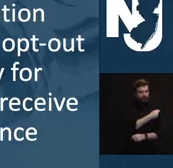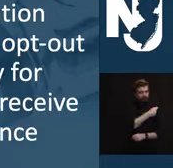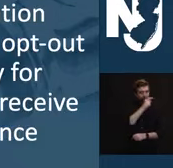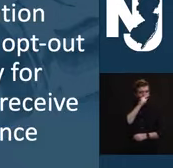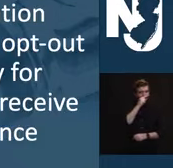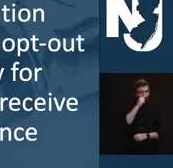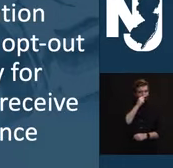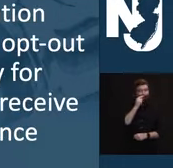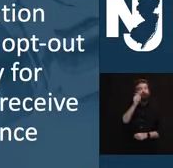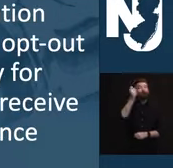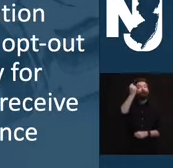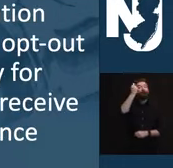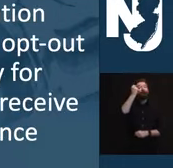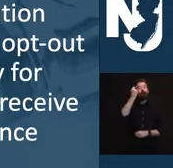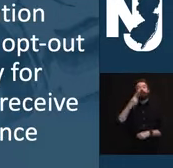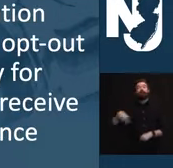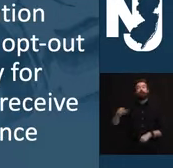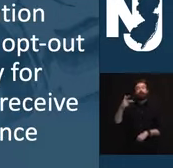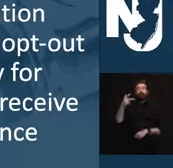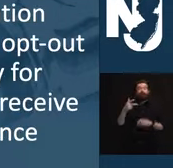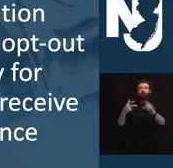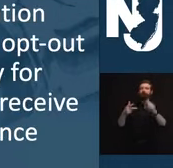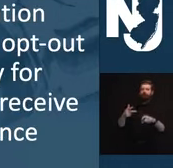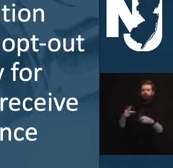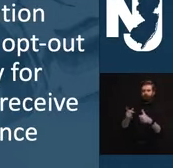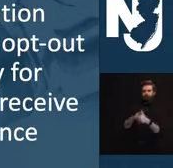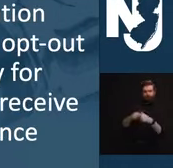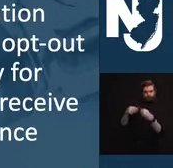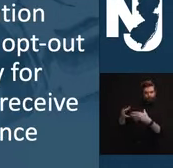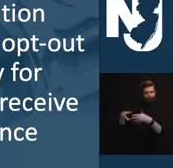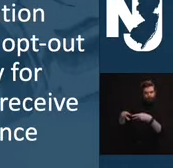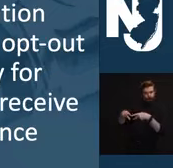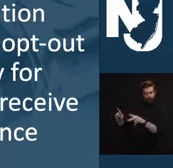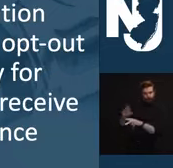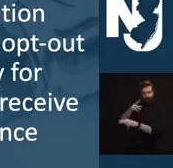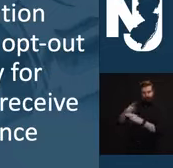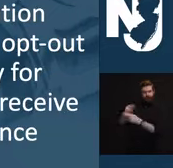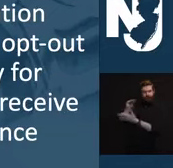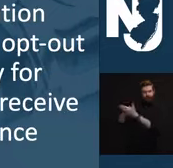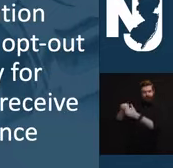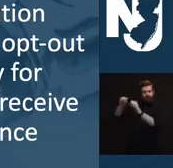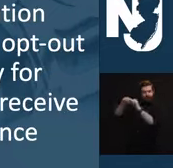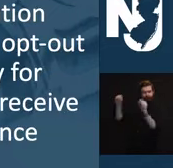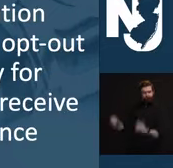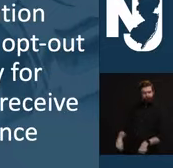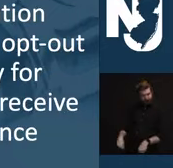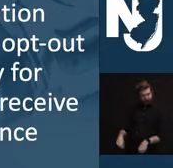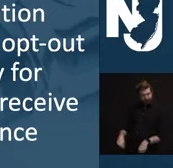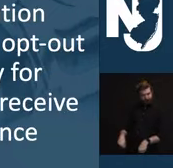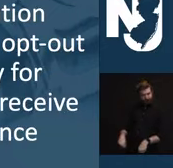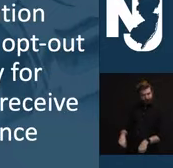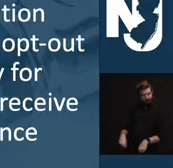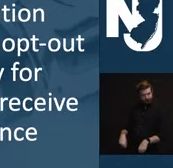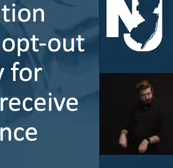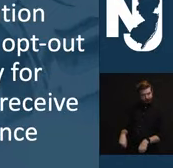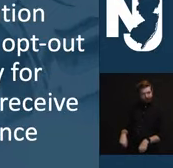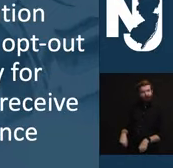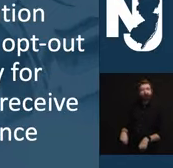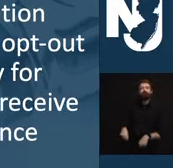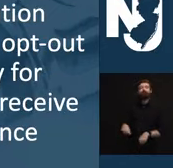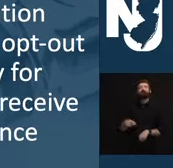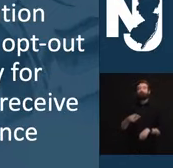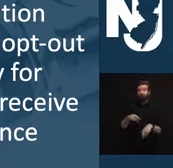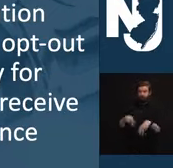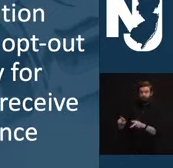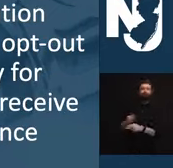your 2-dose regimen is properly tracked and managed. In 30 days after the current public health emergency ends,